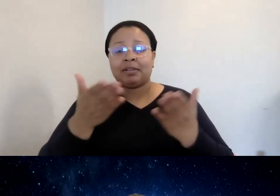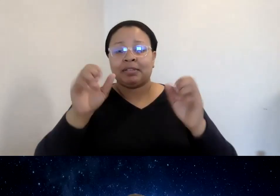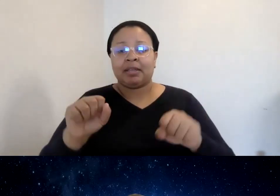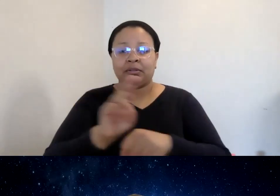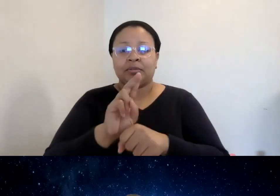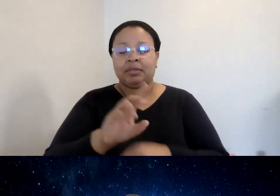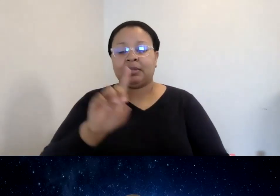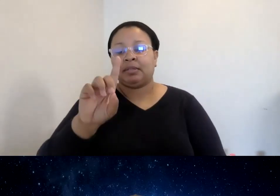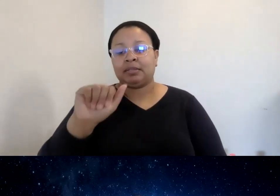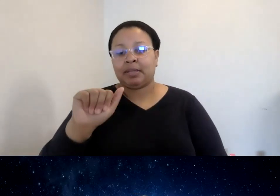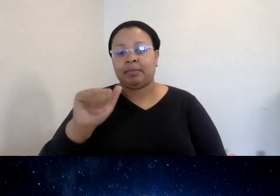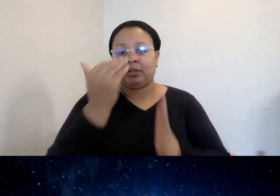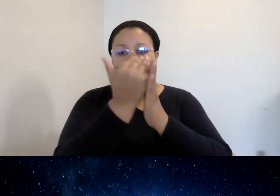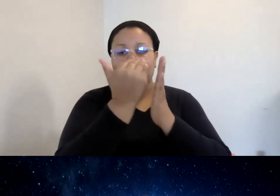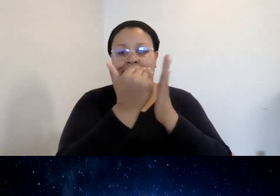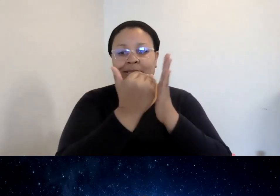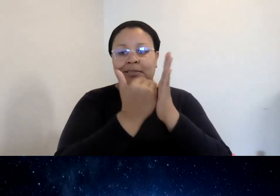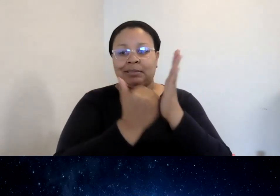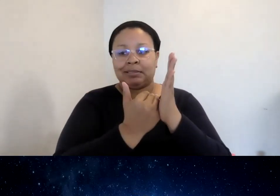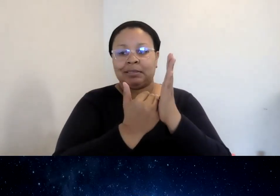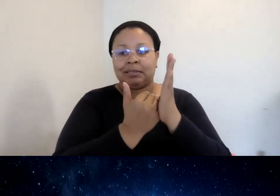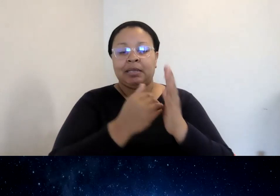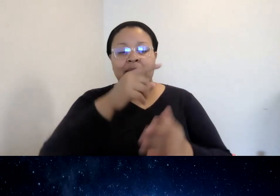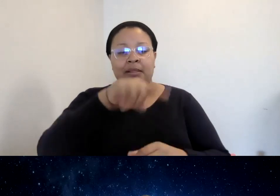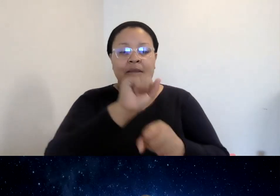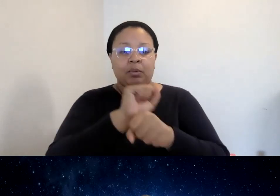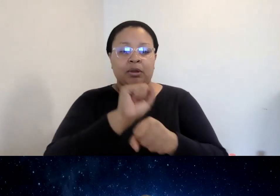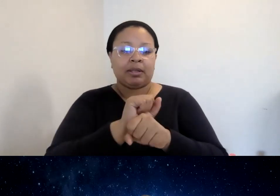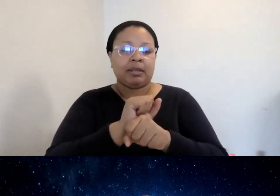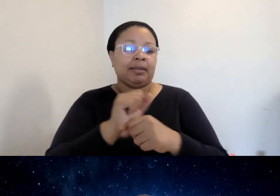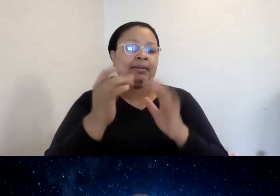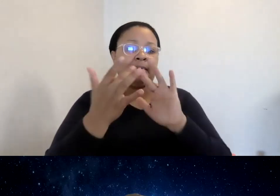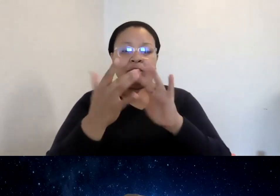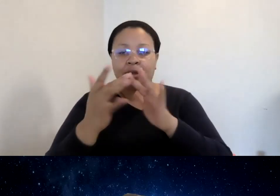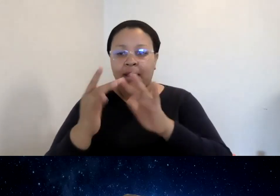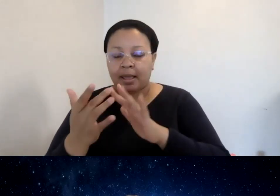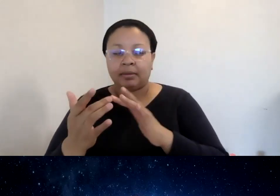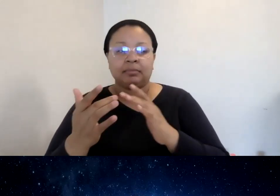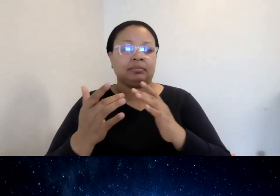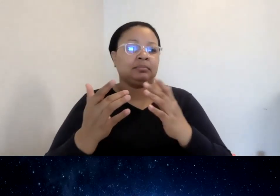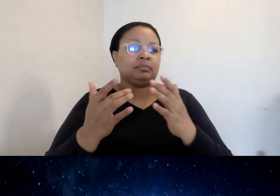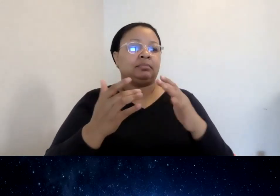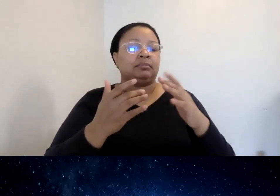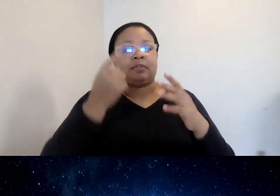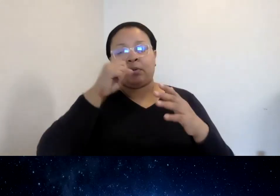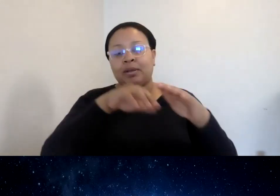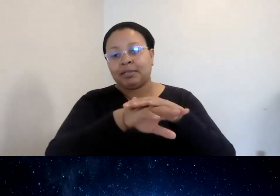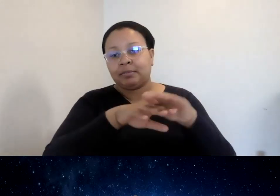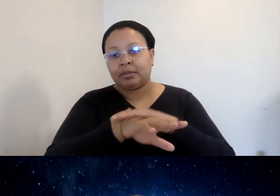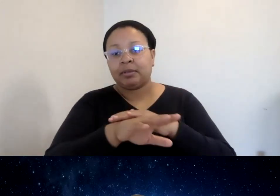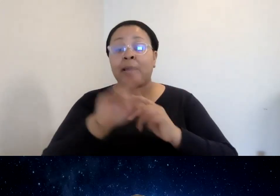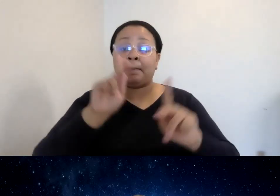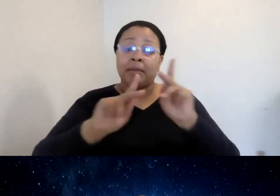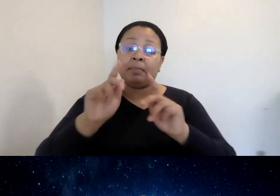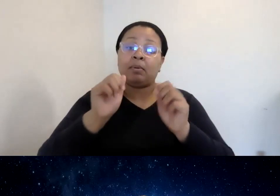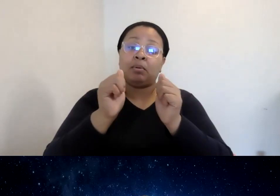called the Disabled List. They basically work in digital spaces and accessibility. They are run by disabled people for